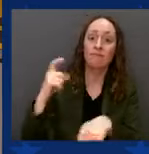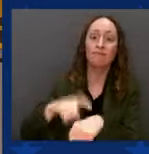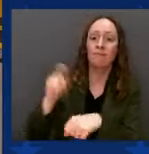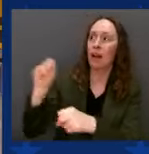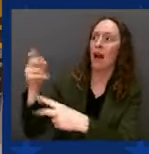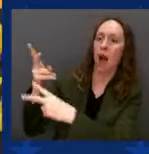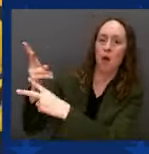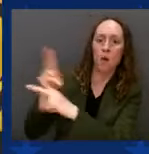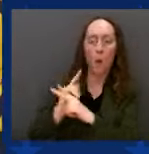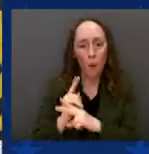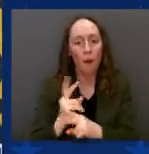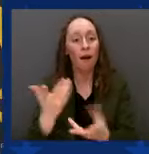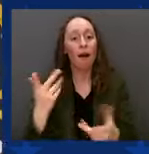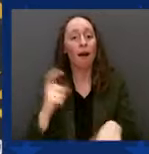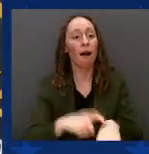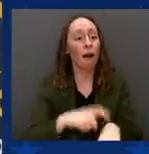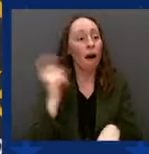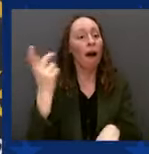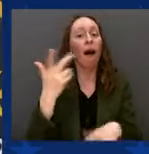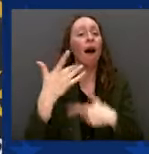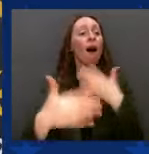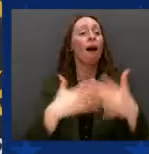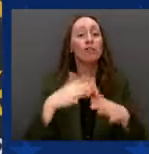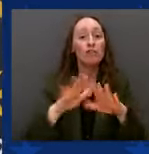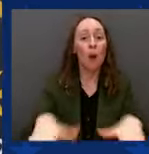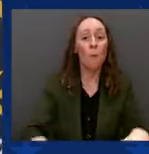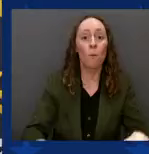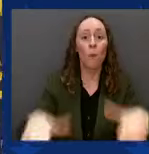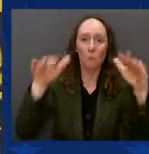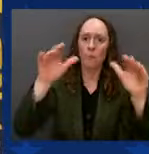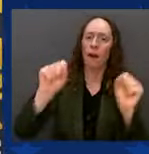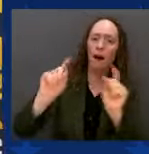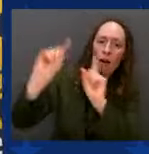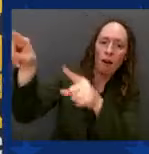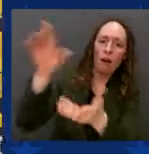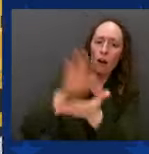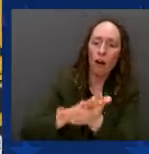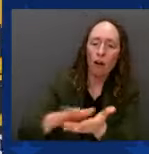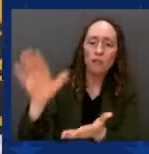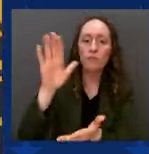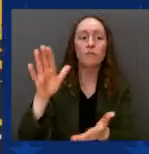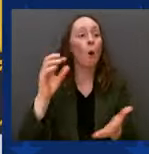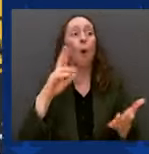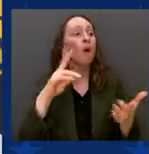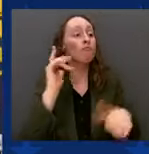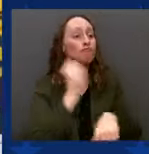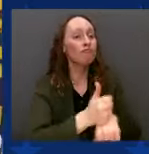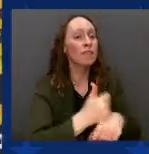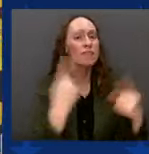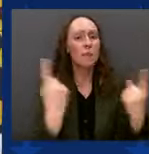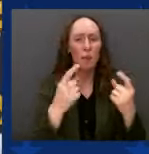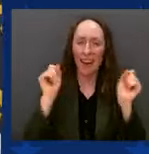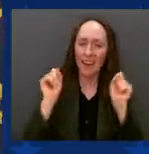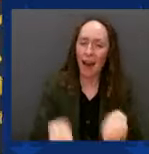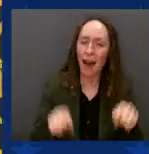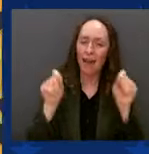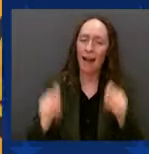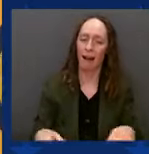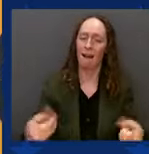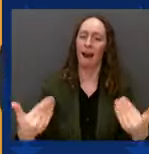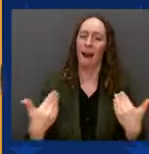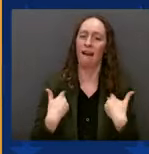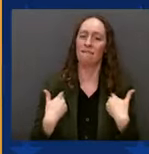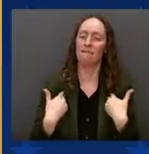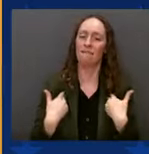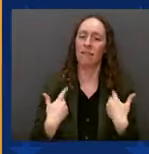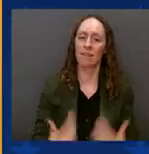look, MAGA Republicans are calling for defunding the police departments and defunding the FBI now. That's a